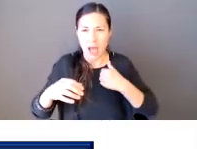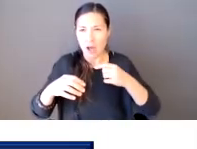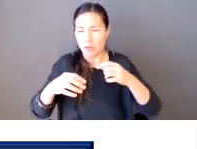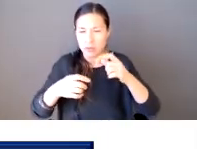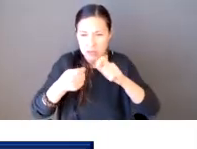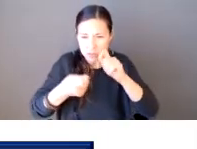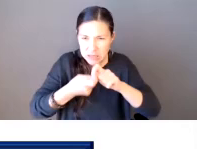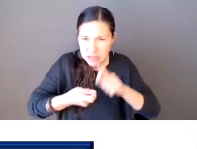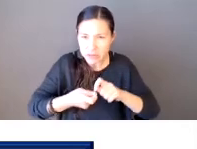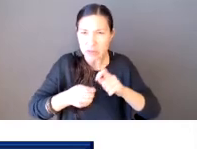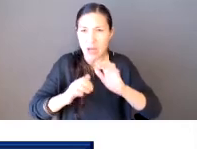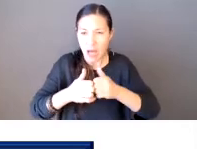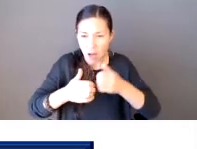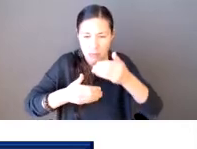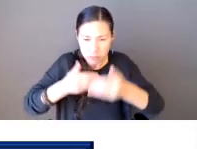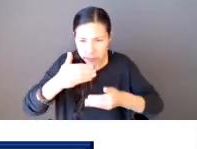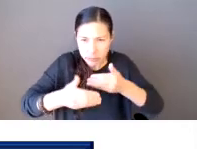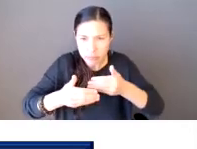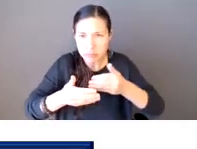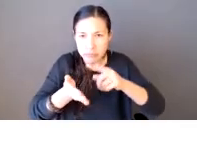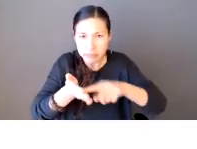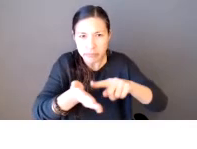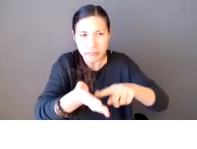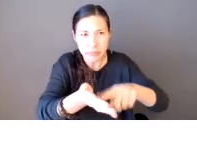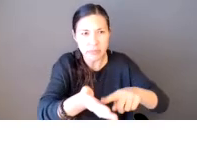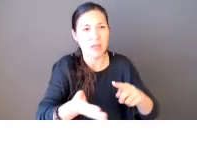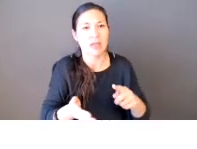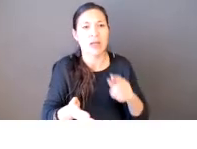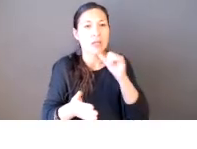person's word for something unless there's nobody else to talk to.